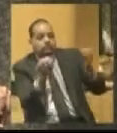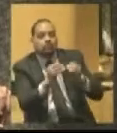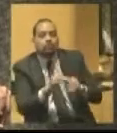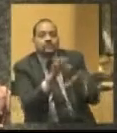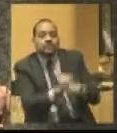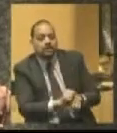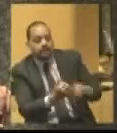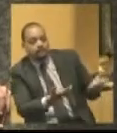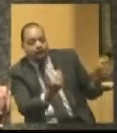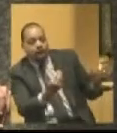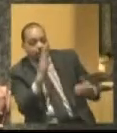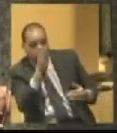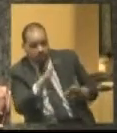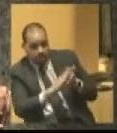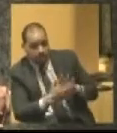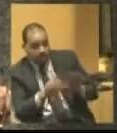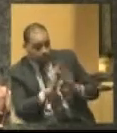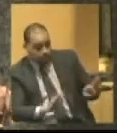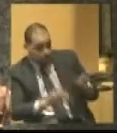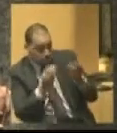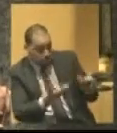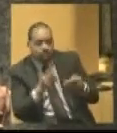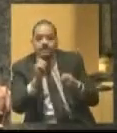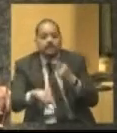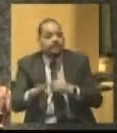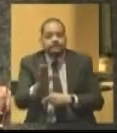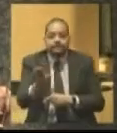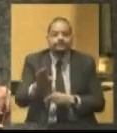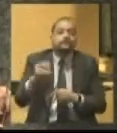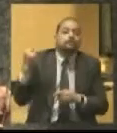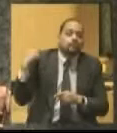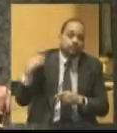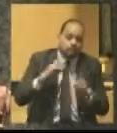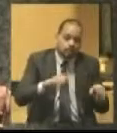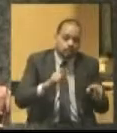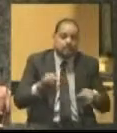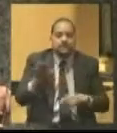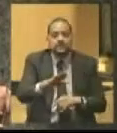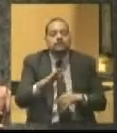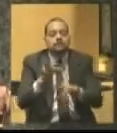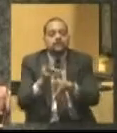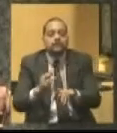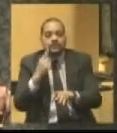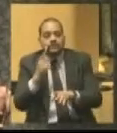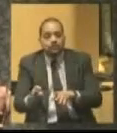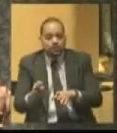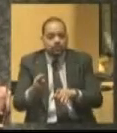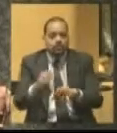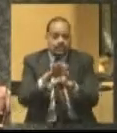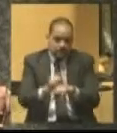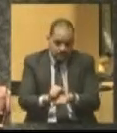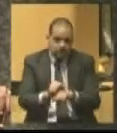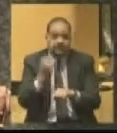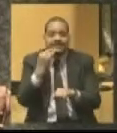weeks before the proclamation, General Grant ordered his superintendent of contrabands to employ, quote, any Negroes who voluntarily come within